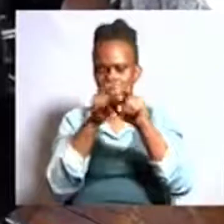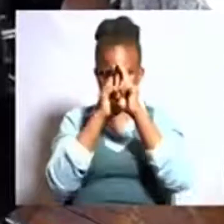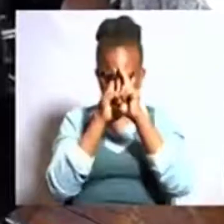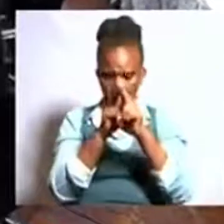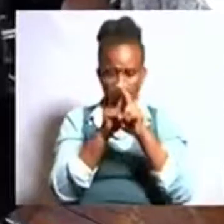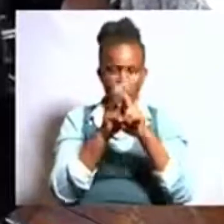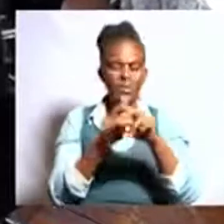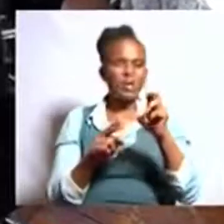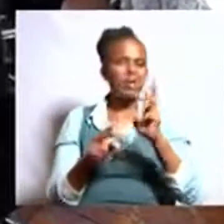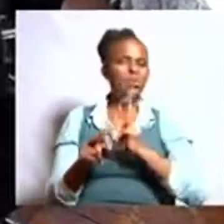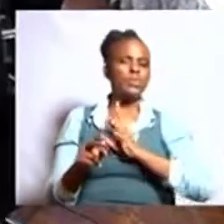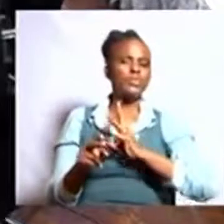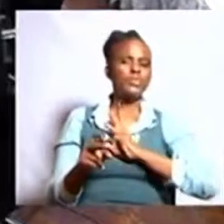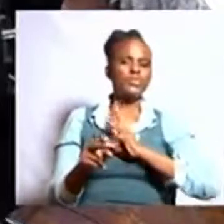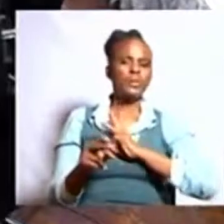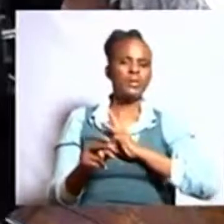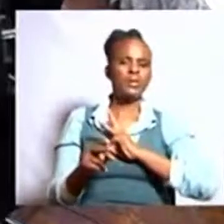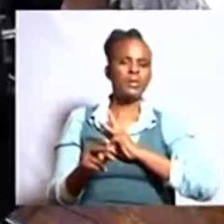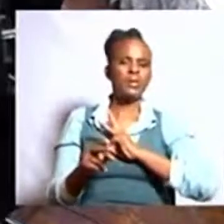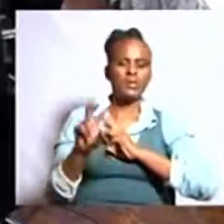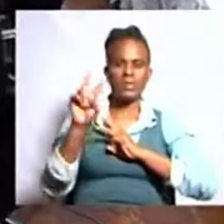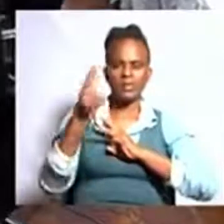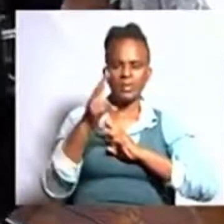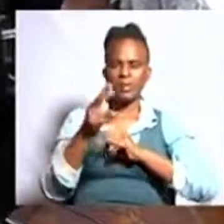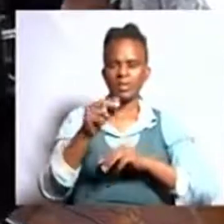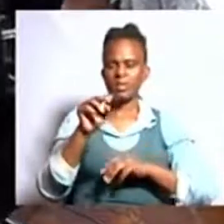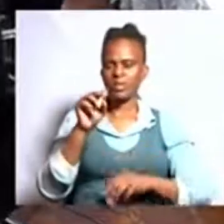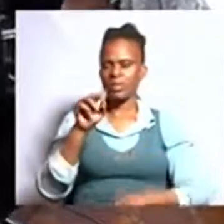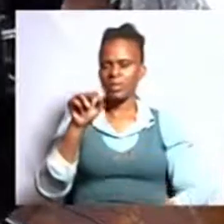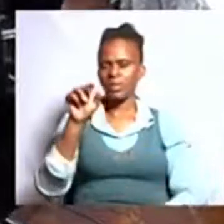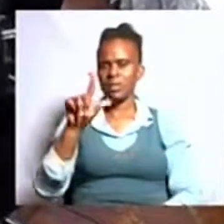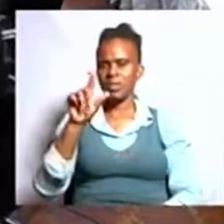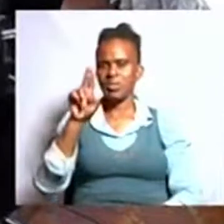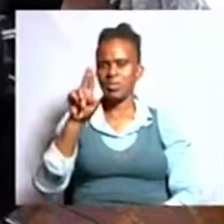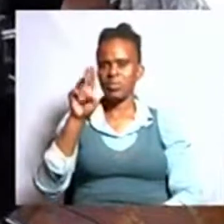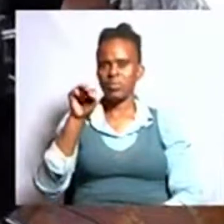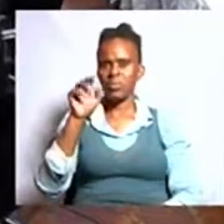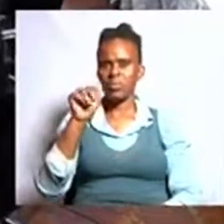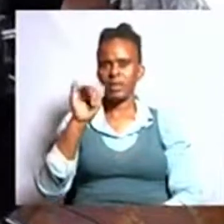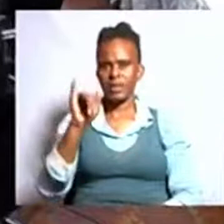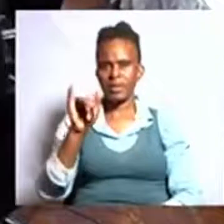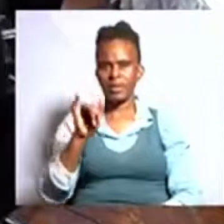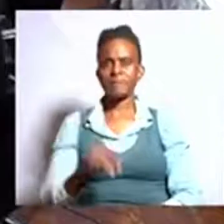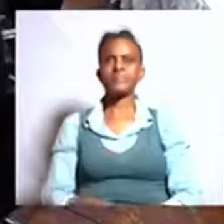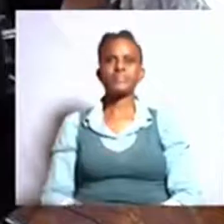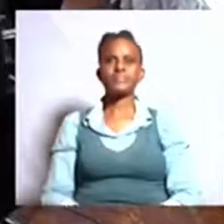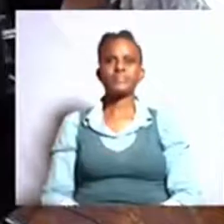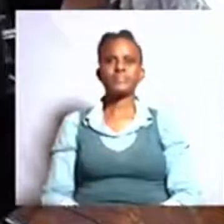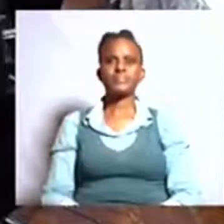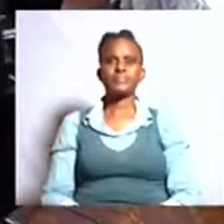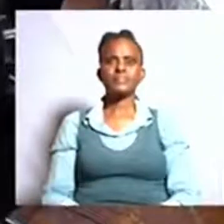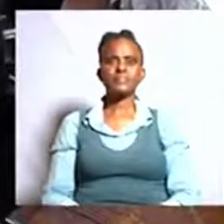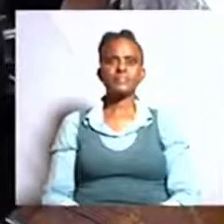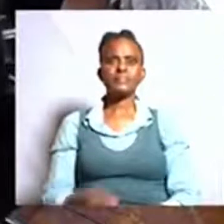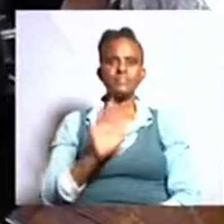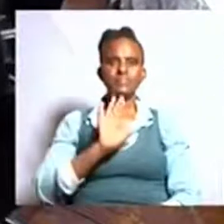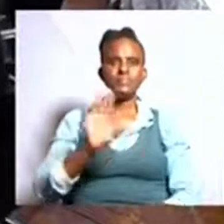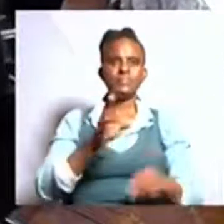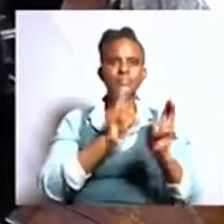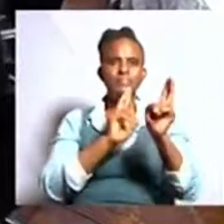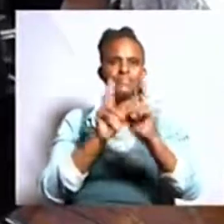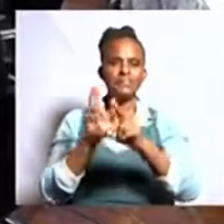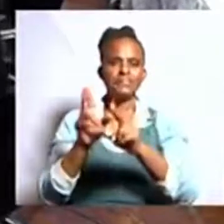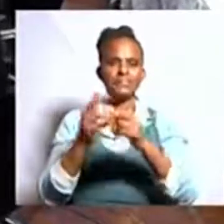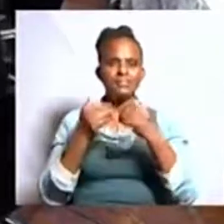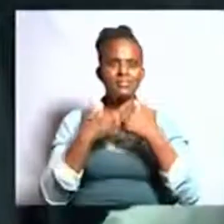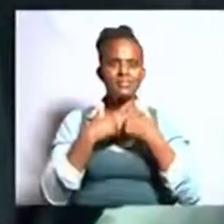Honorable Wamnyima, and then Honorable Ma in that order. Mine is a rider to his response. You are saying you have